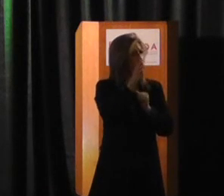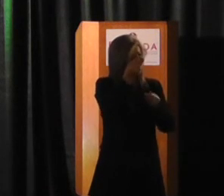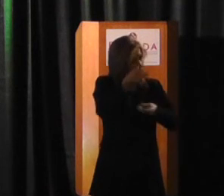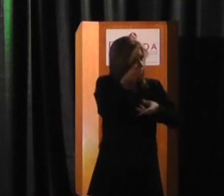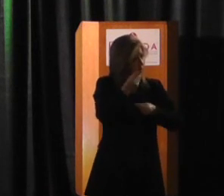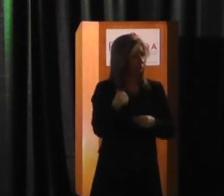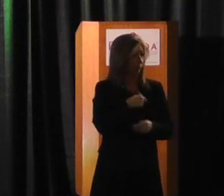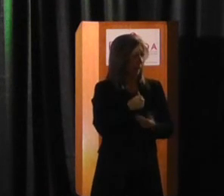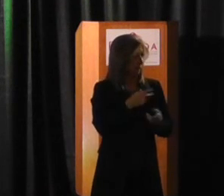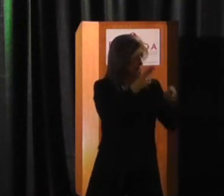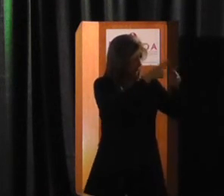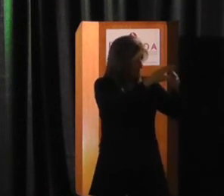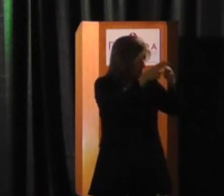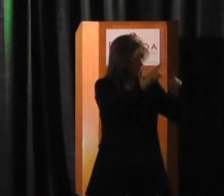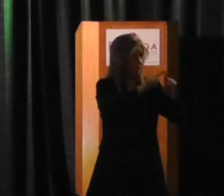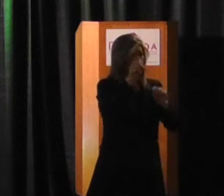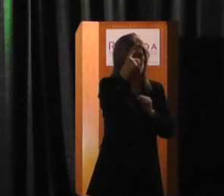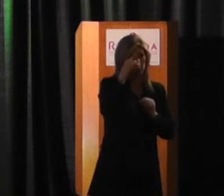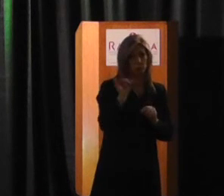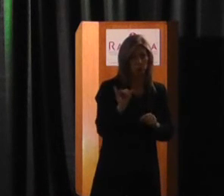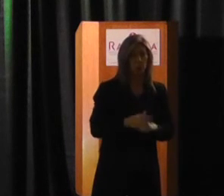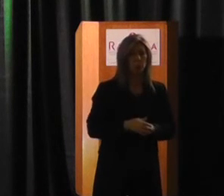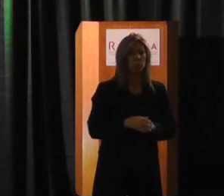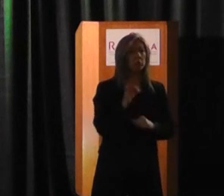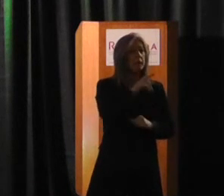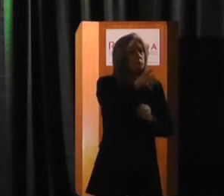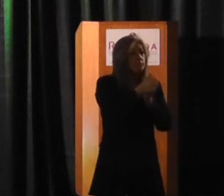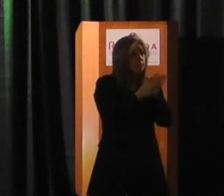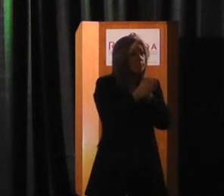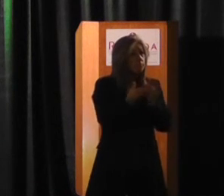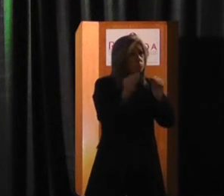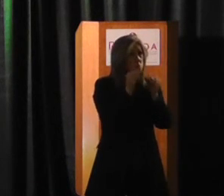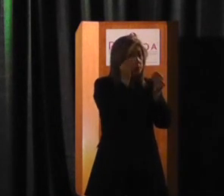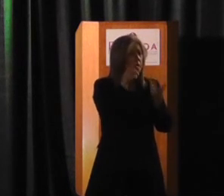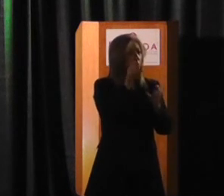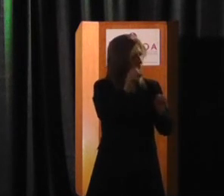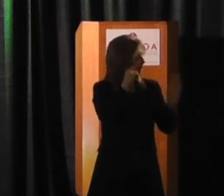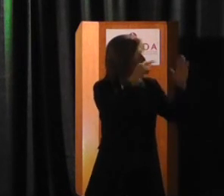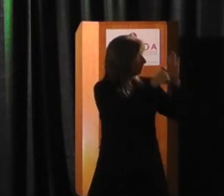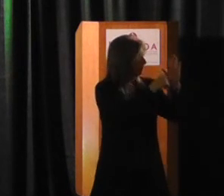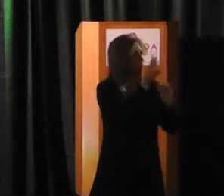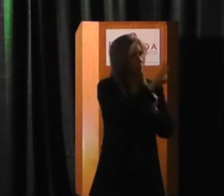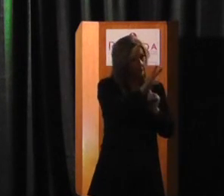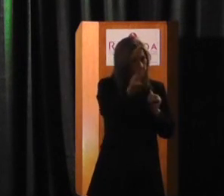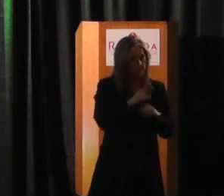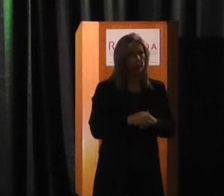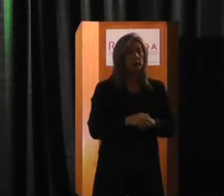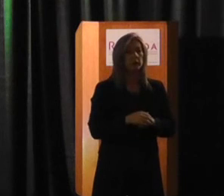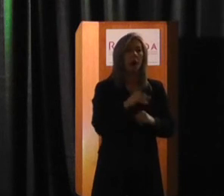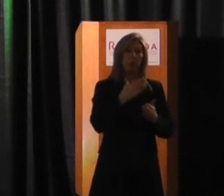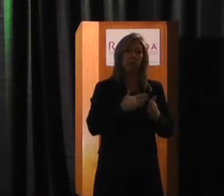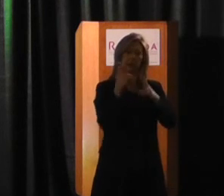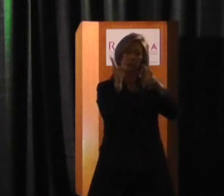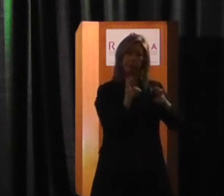list. If you would like more information about our employment work, you can visit our website at webelong.ca. Please download the app and encourage others to do